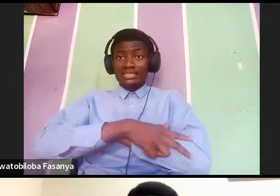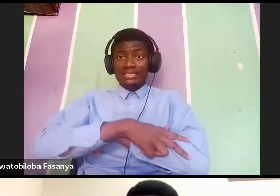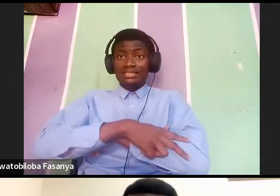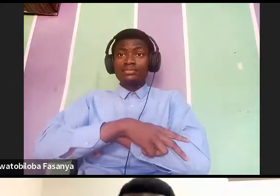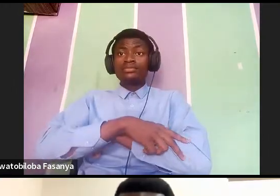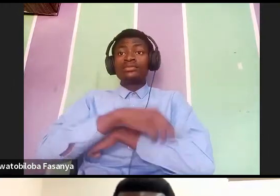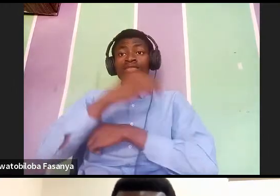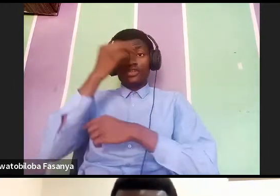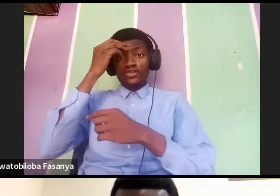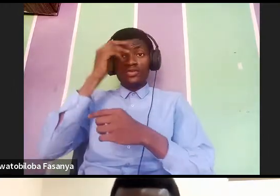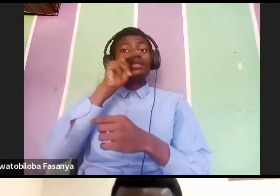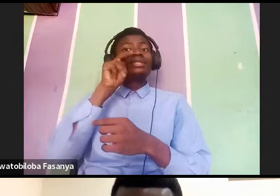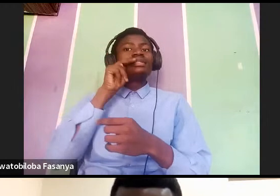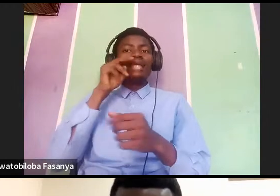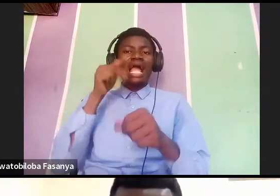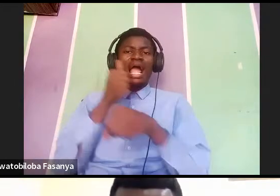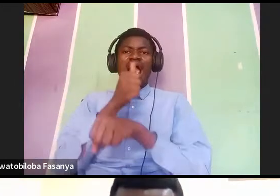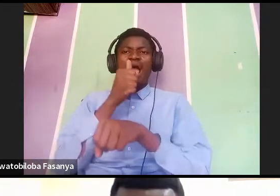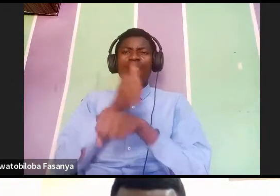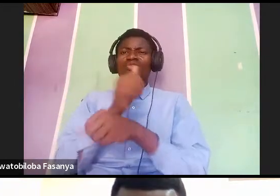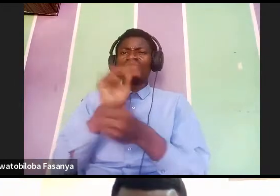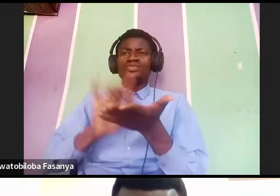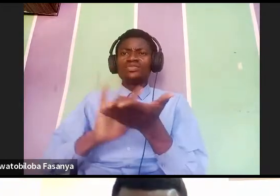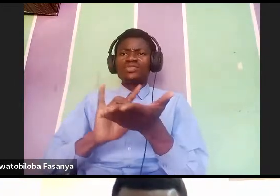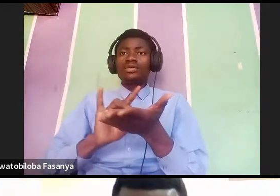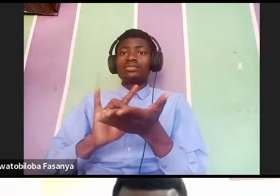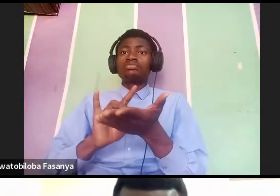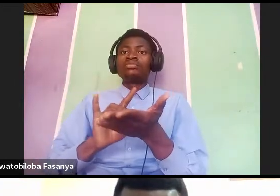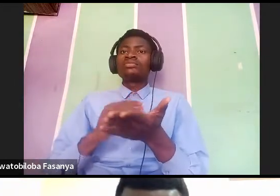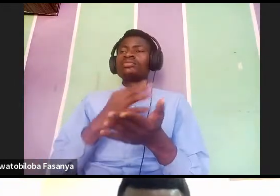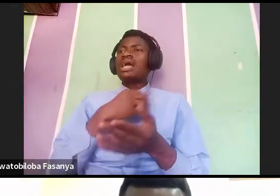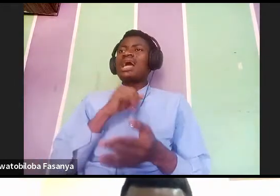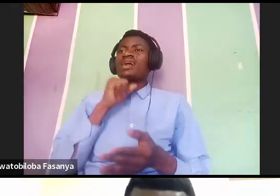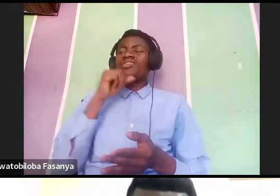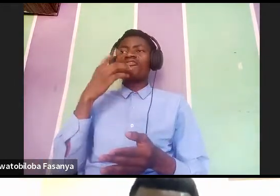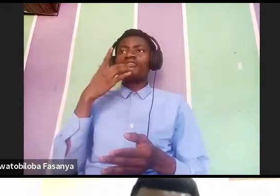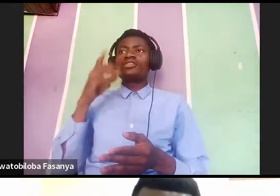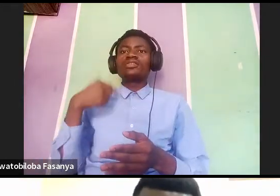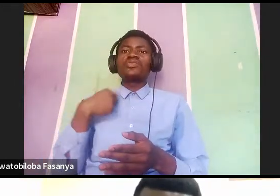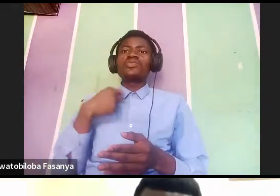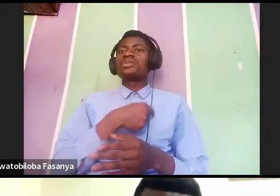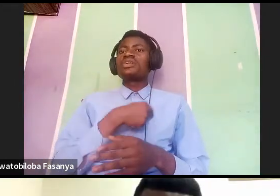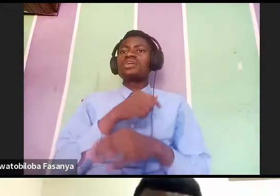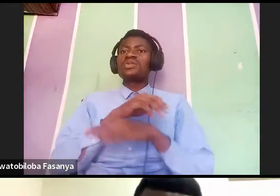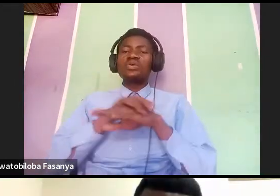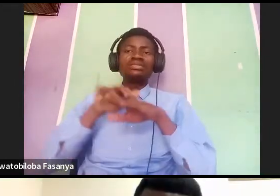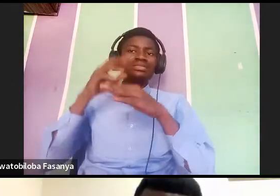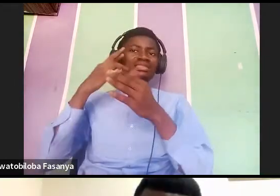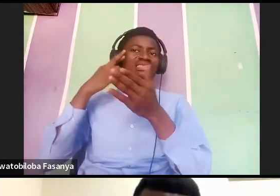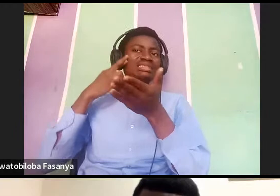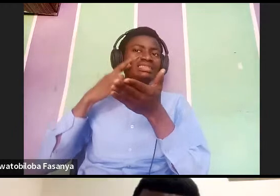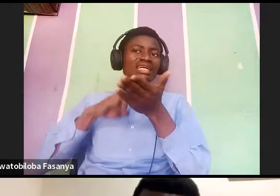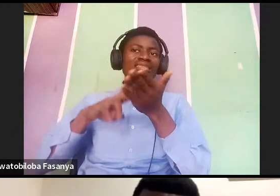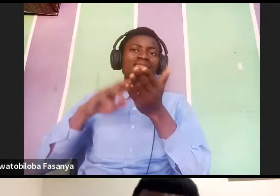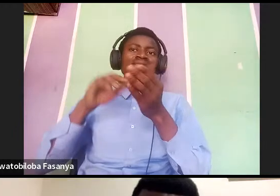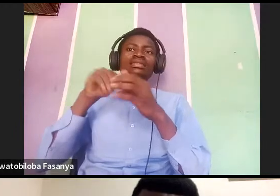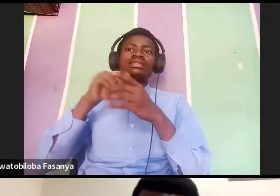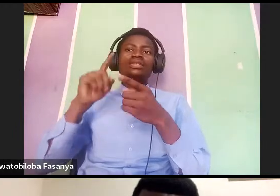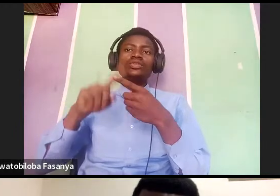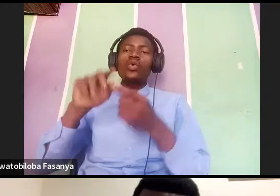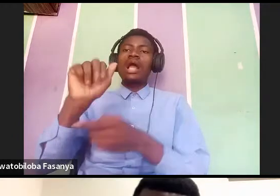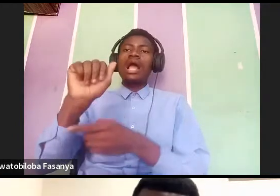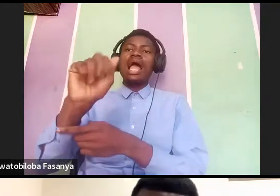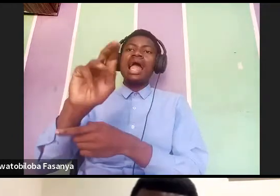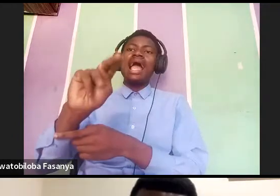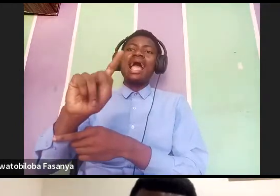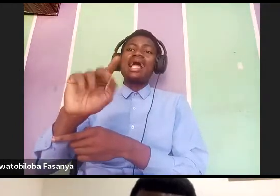antibiotics, and unfortunately, we're not even researching as a nation into antibiotics. If anything happens and antibiotics don't work, that